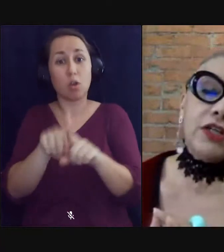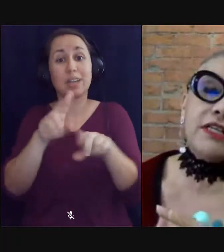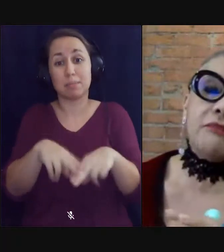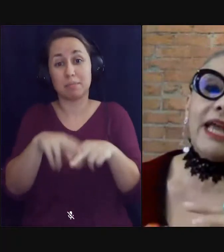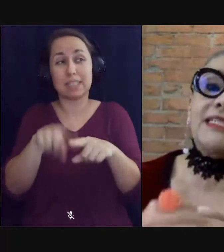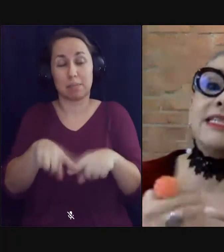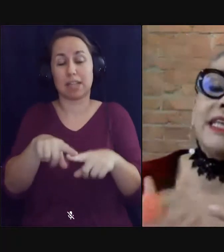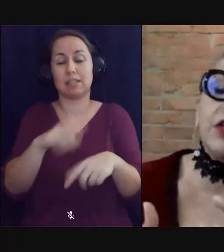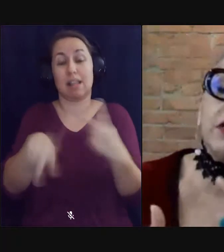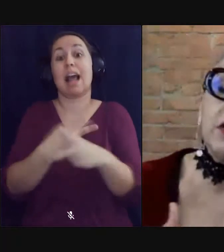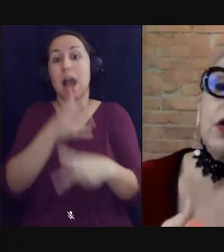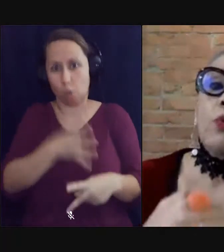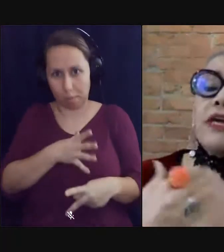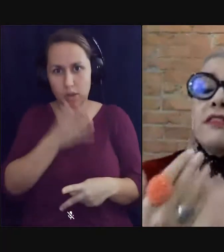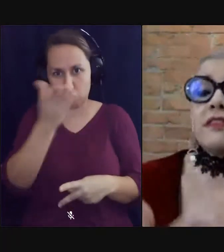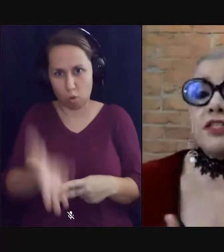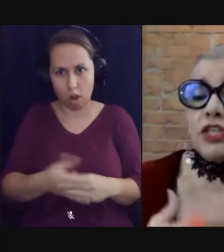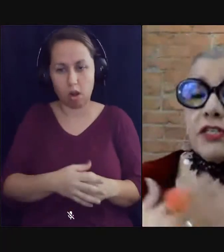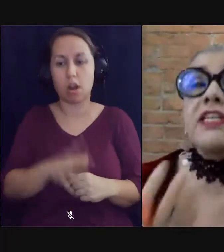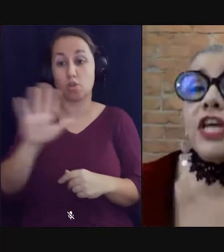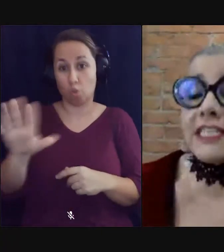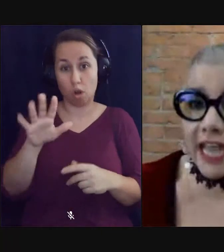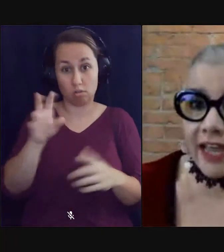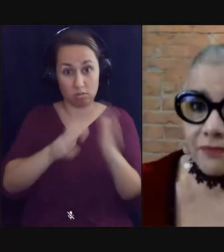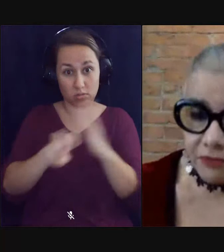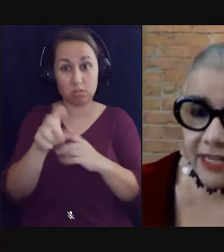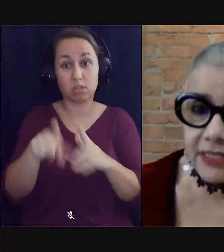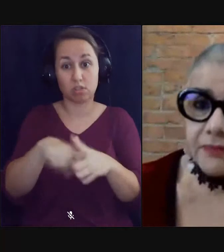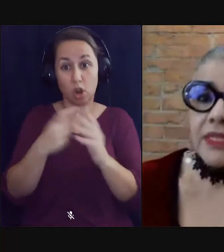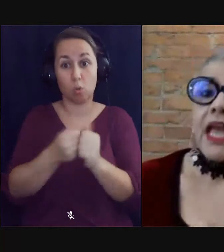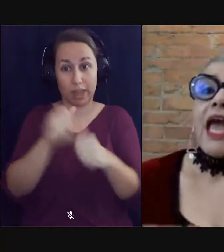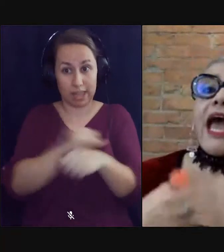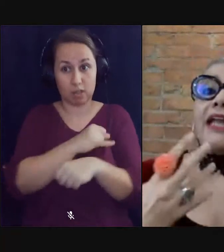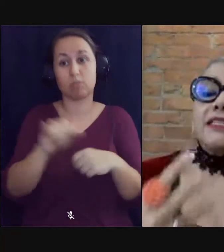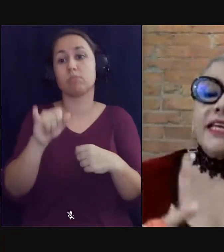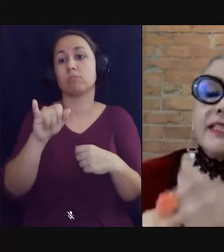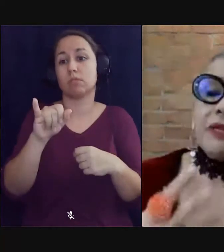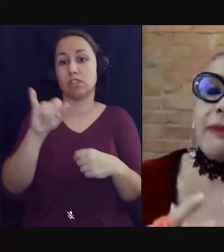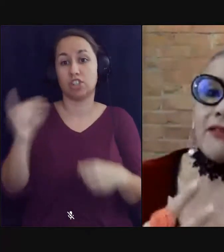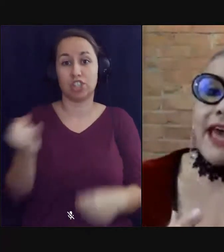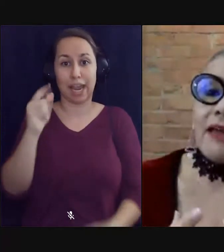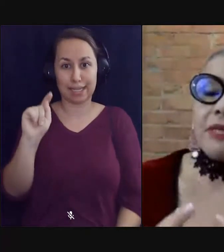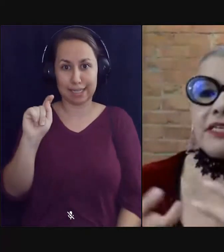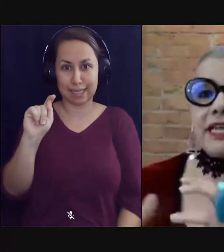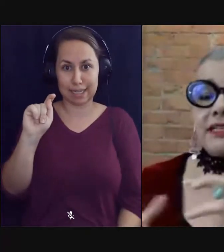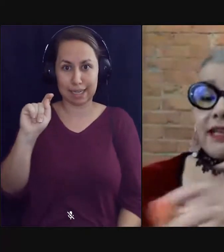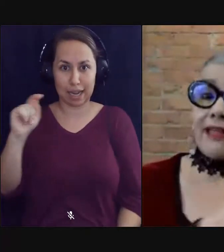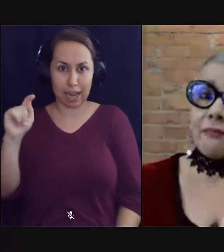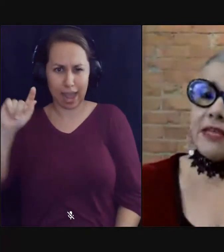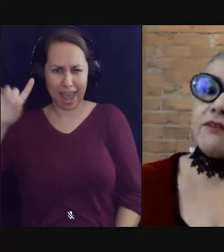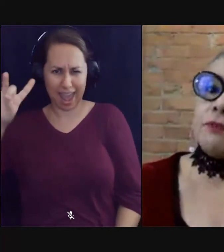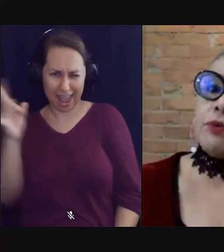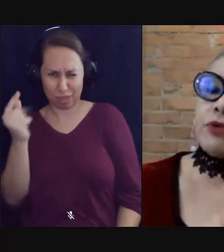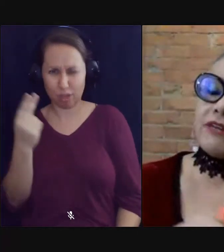in journalism began as an intern with the JTA, right? And tell us a bit about that, because